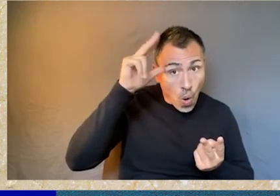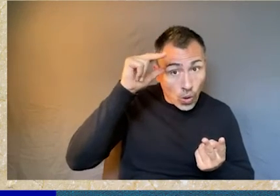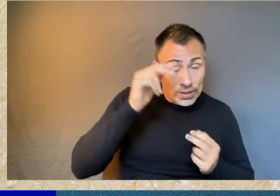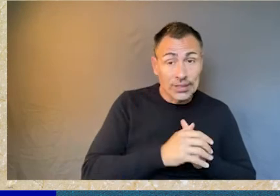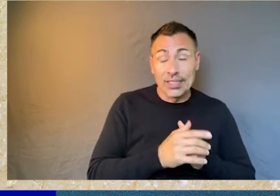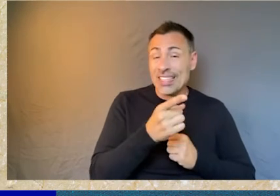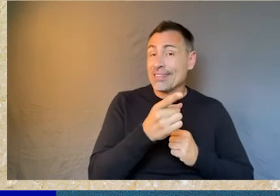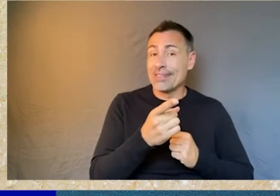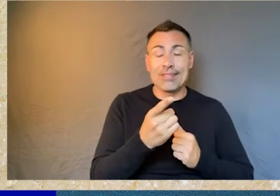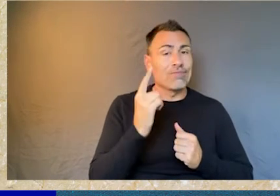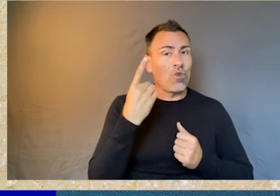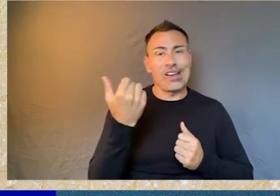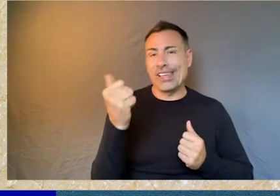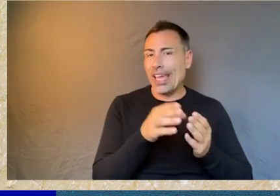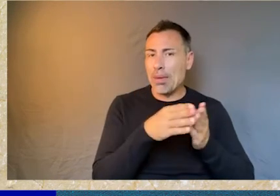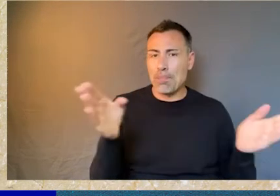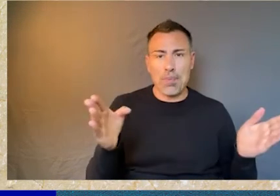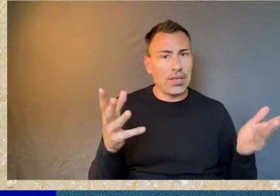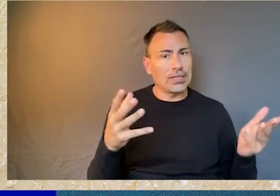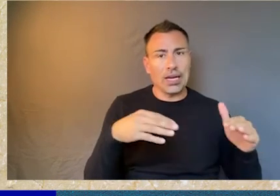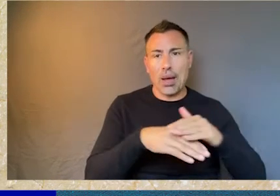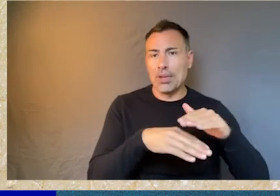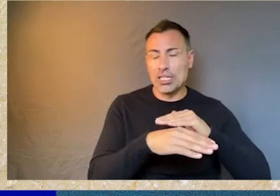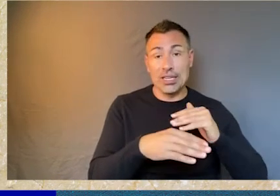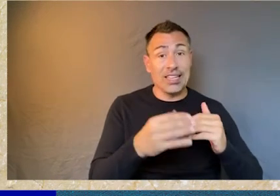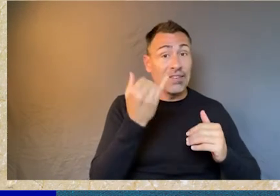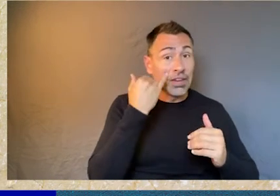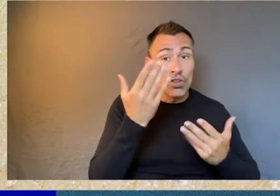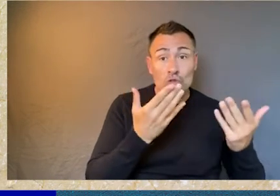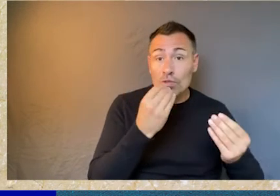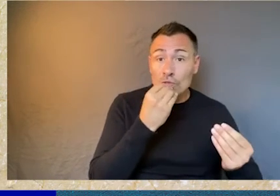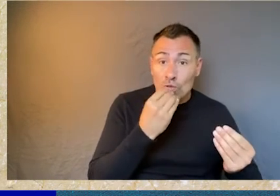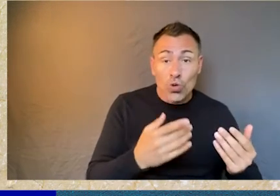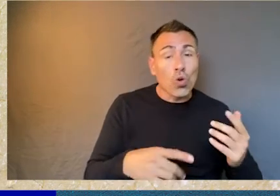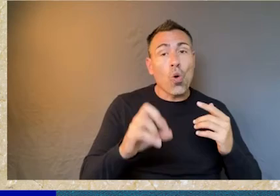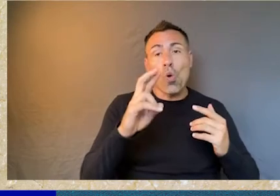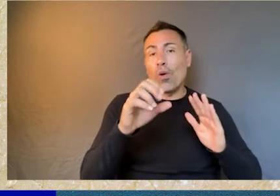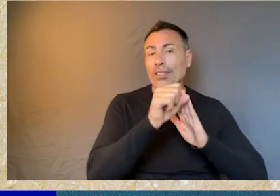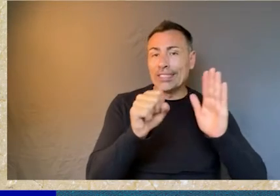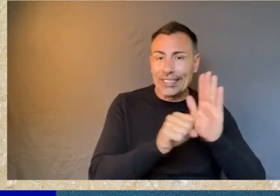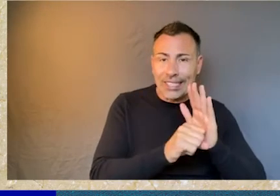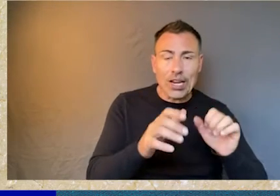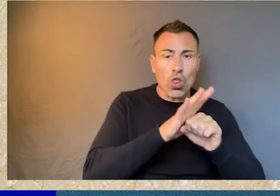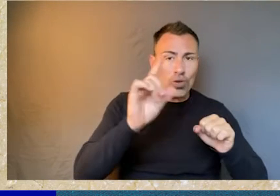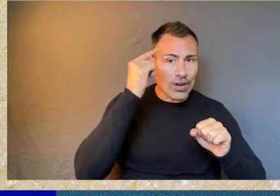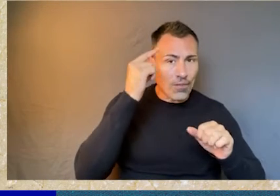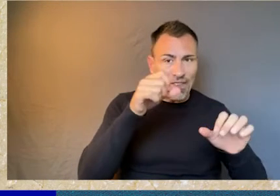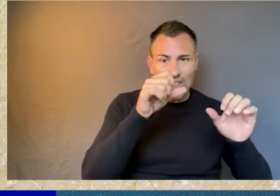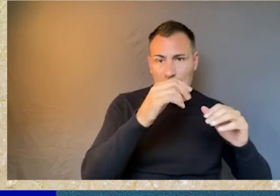public accommodation, anywhere that serves food, or state or local government facility. Next, please.